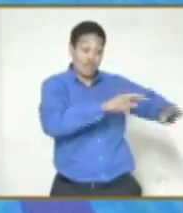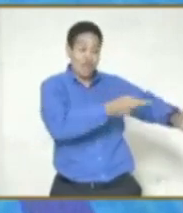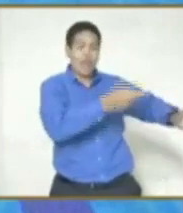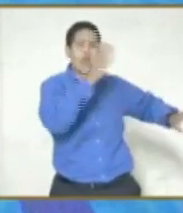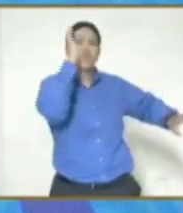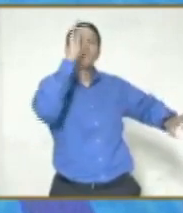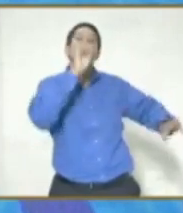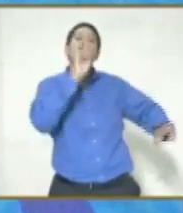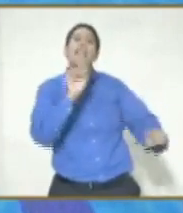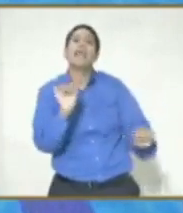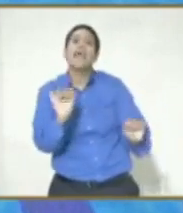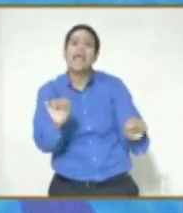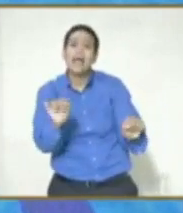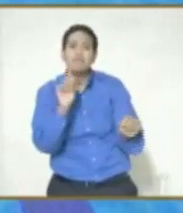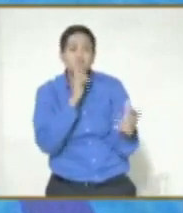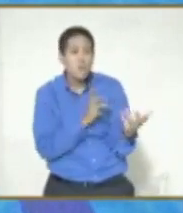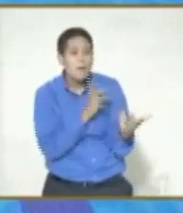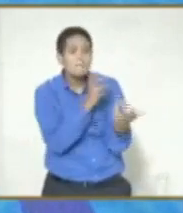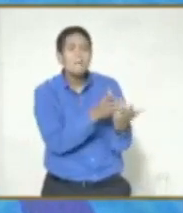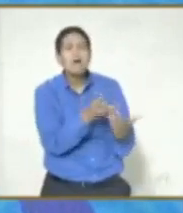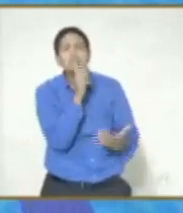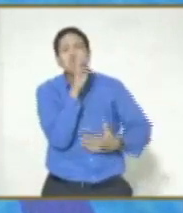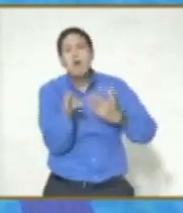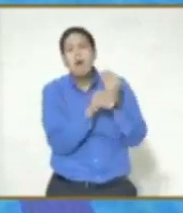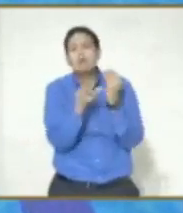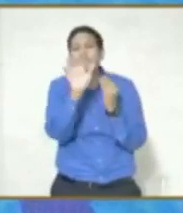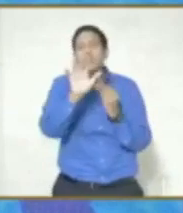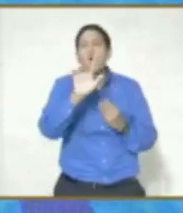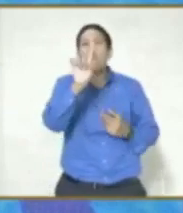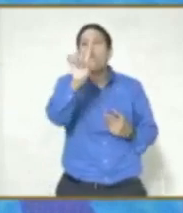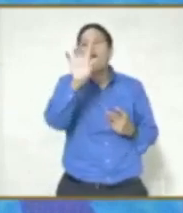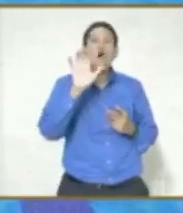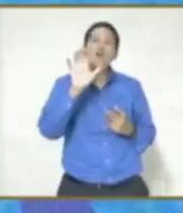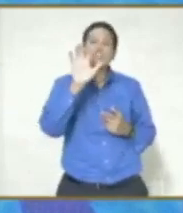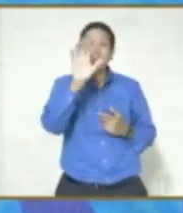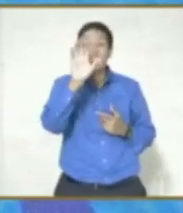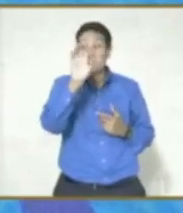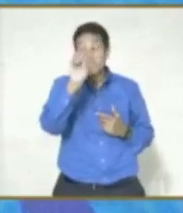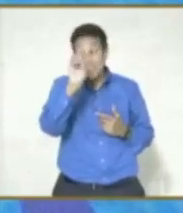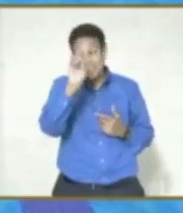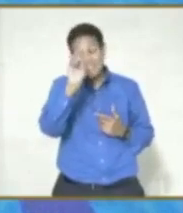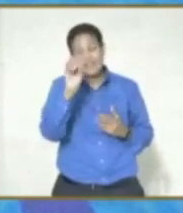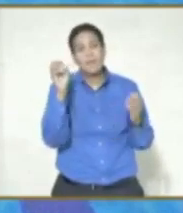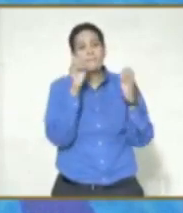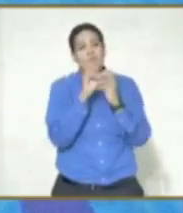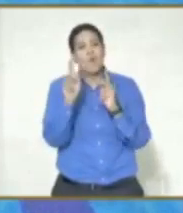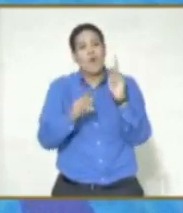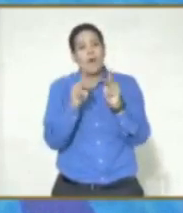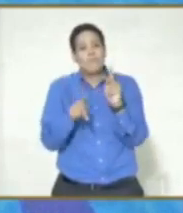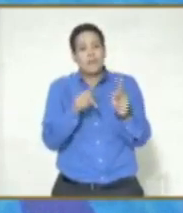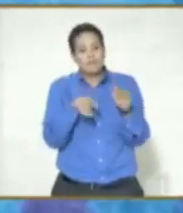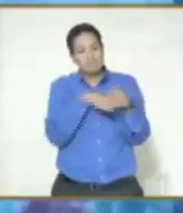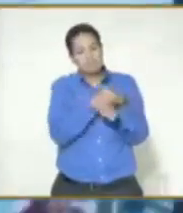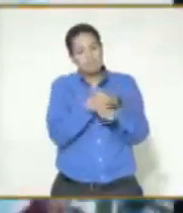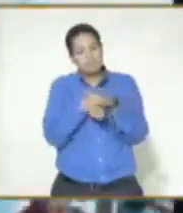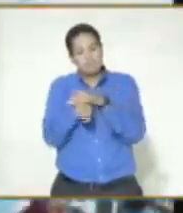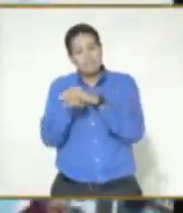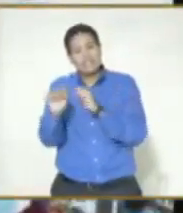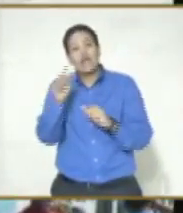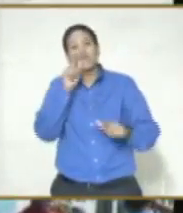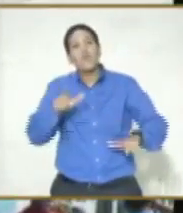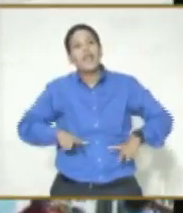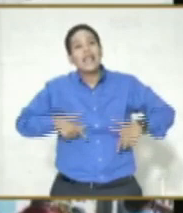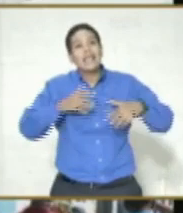be able to house an additional 150 more persons that are living on